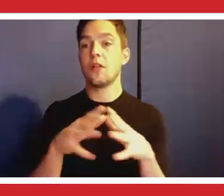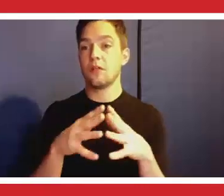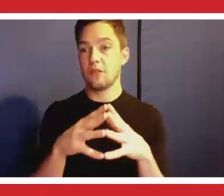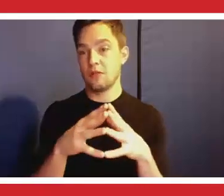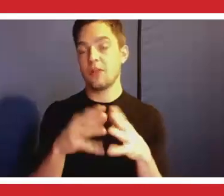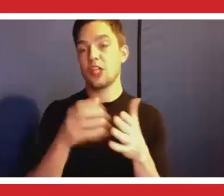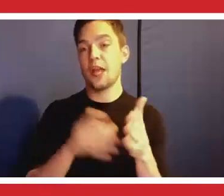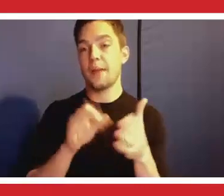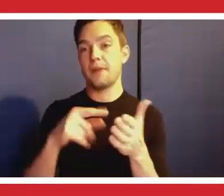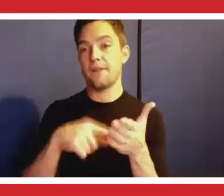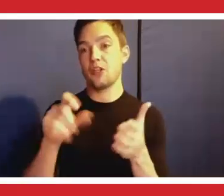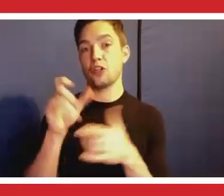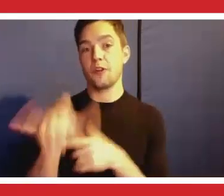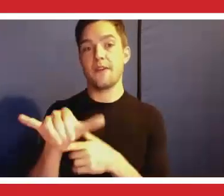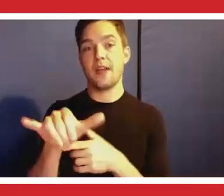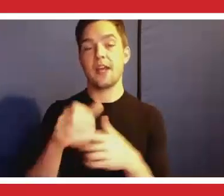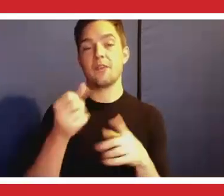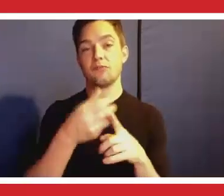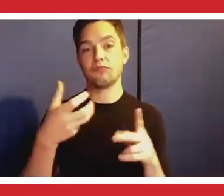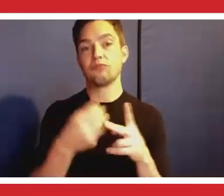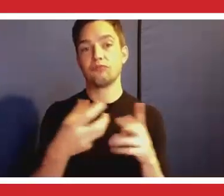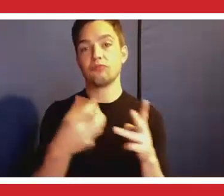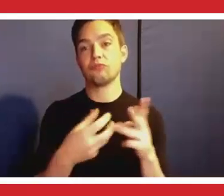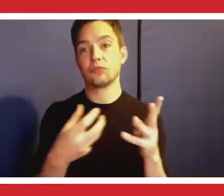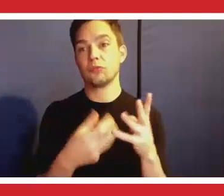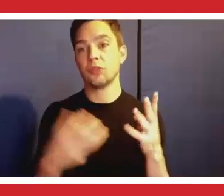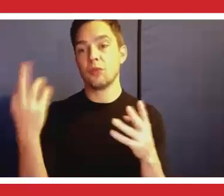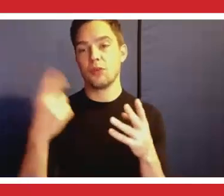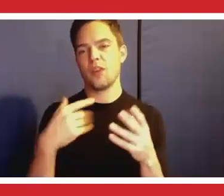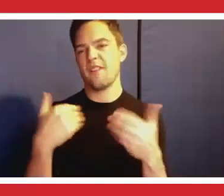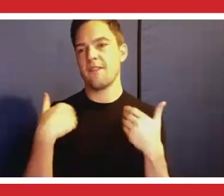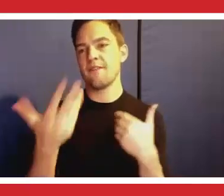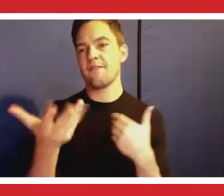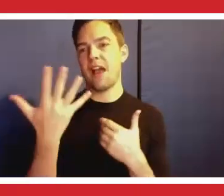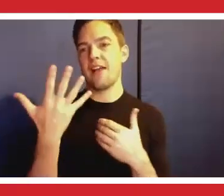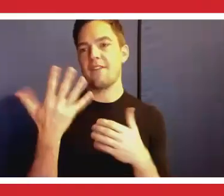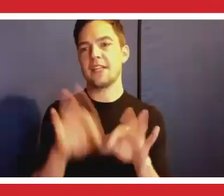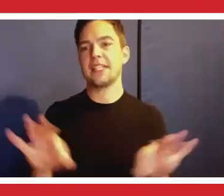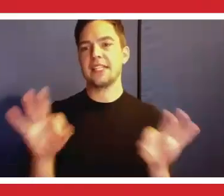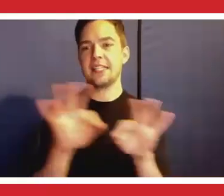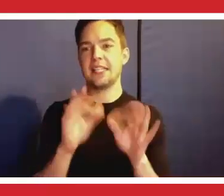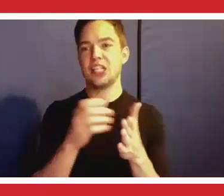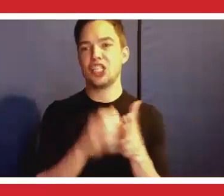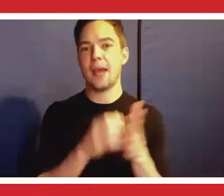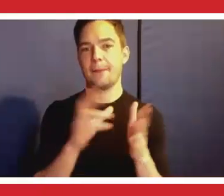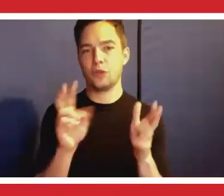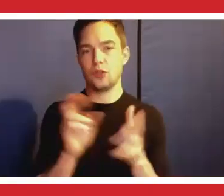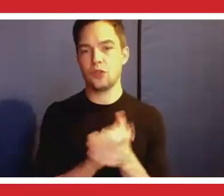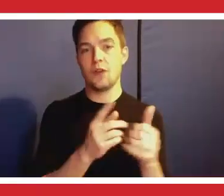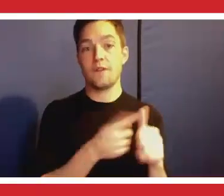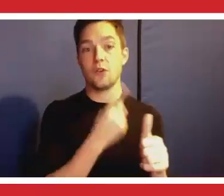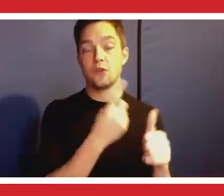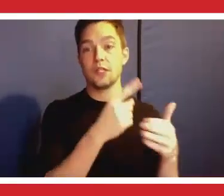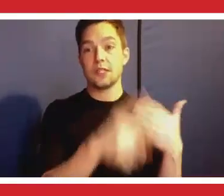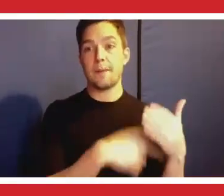survey, because we have 5 key chapters. The first one is about the global